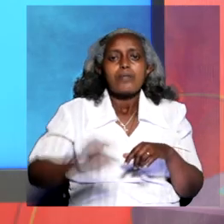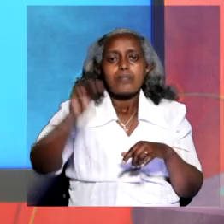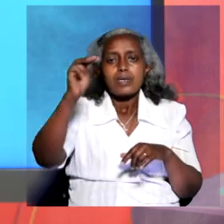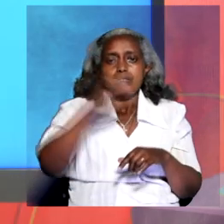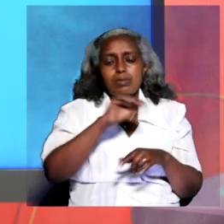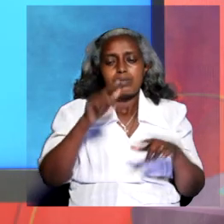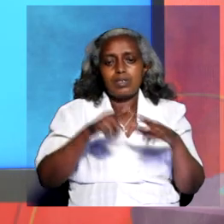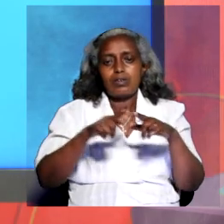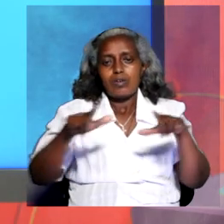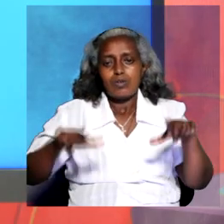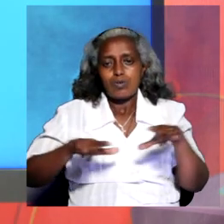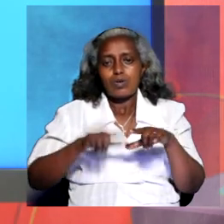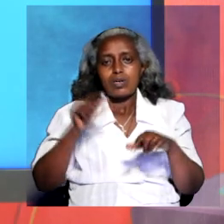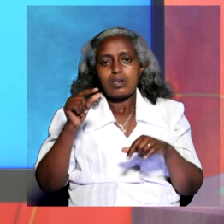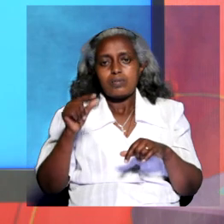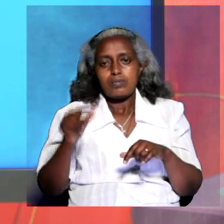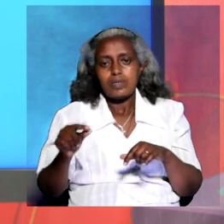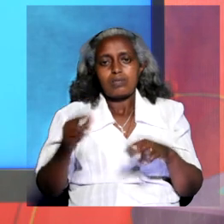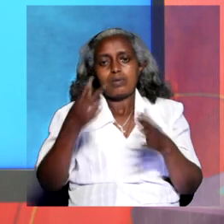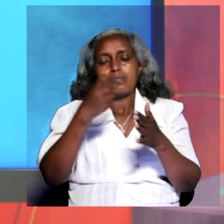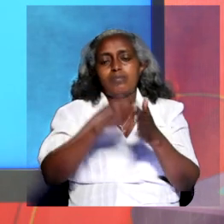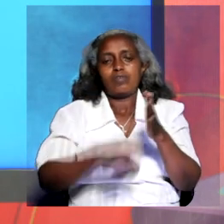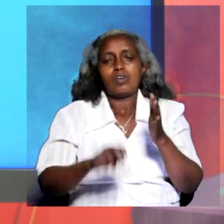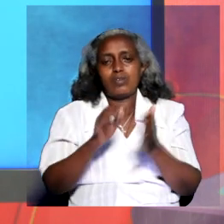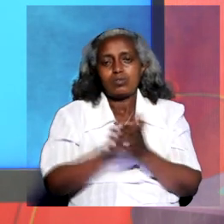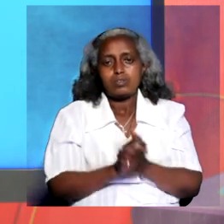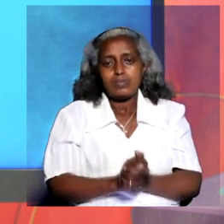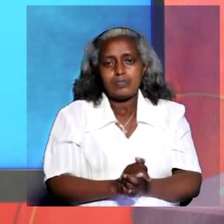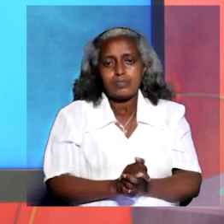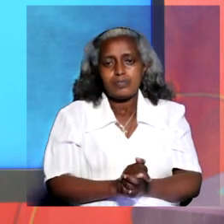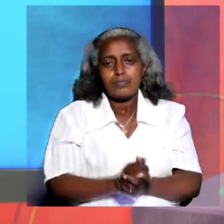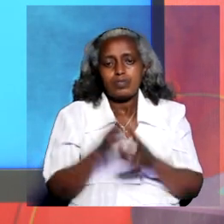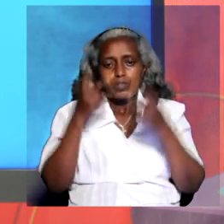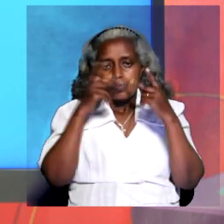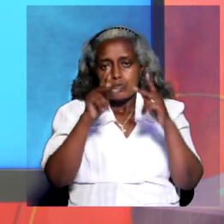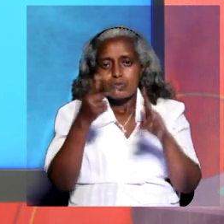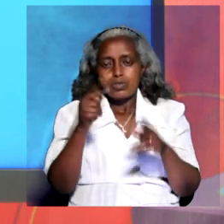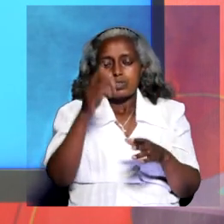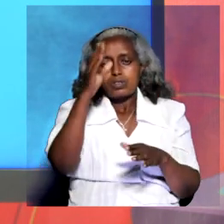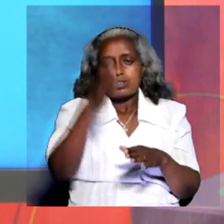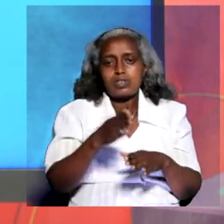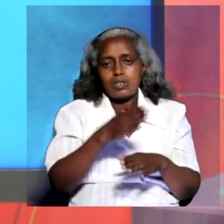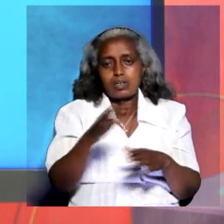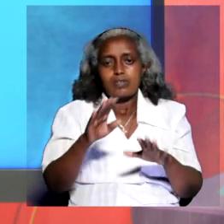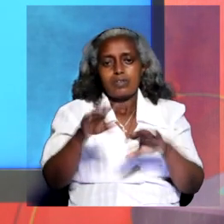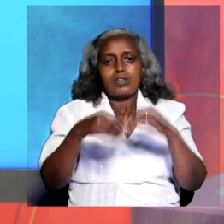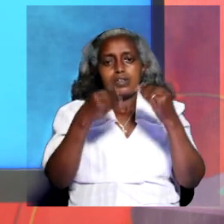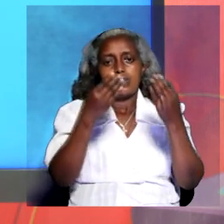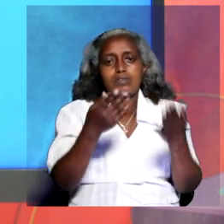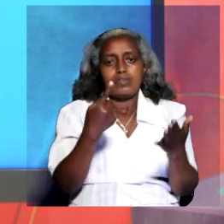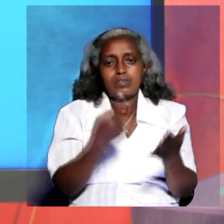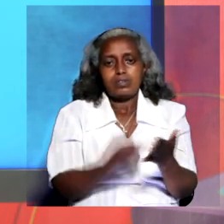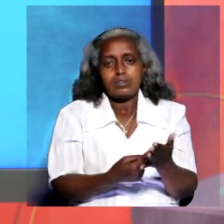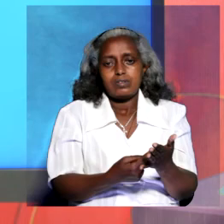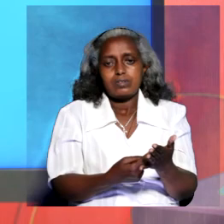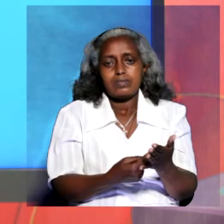and local minimum values. Look, the graph given is this one.